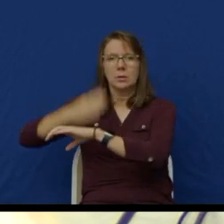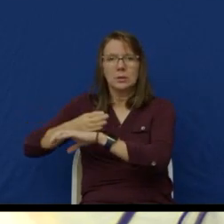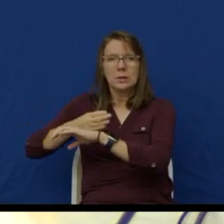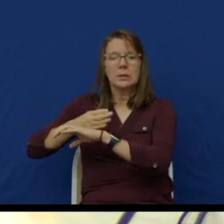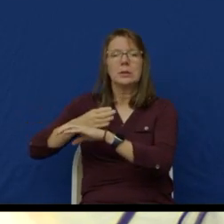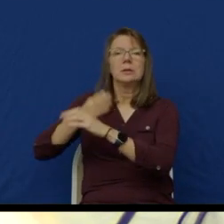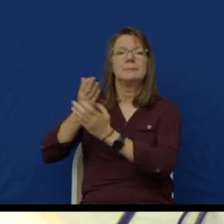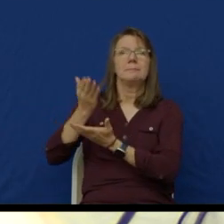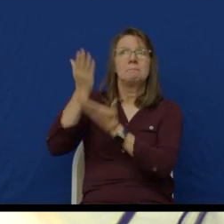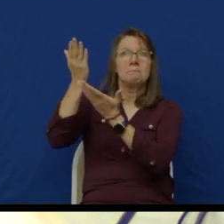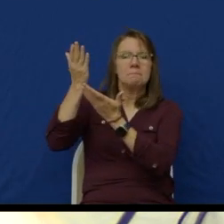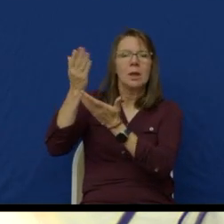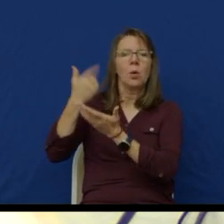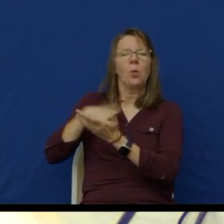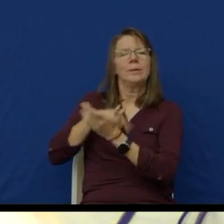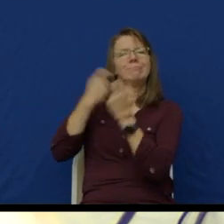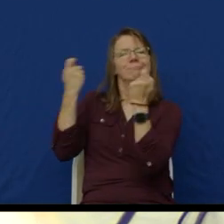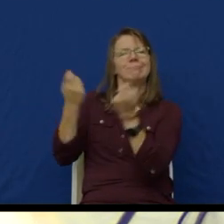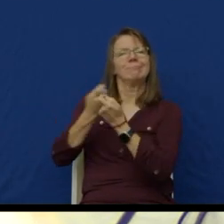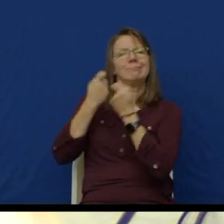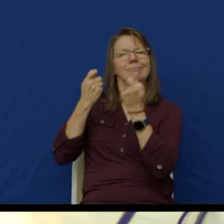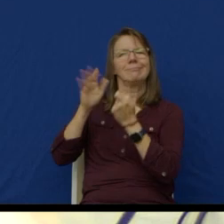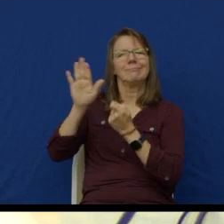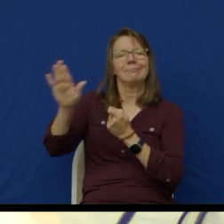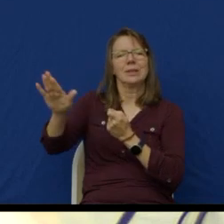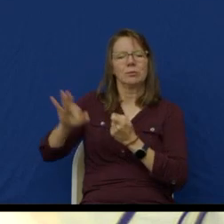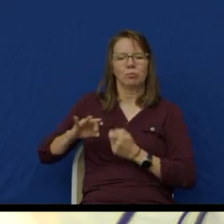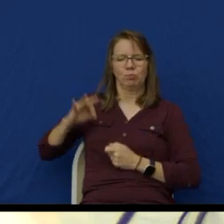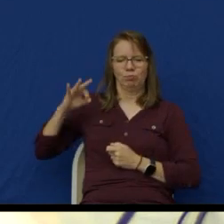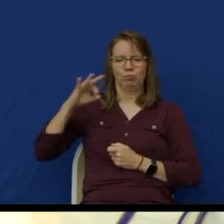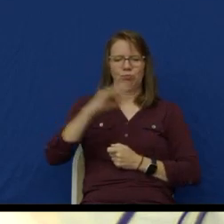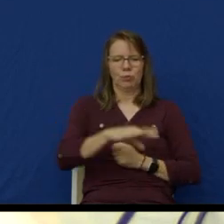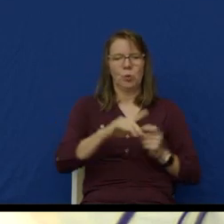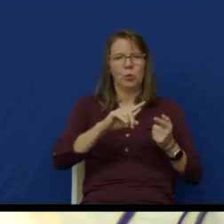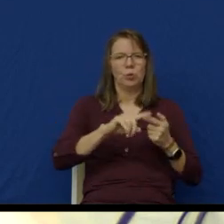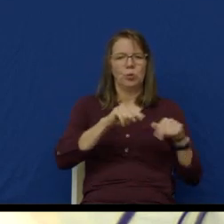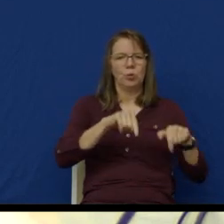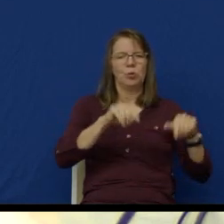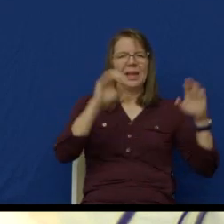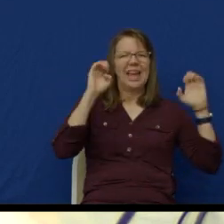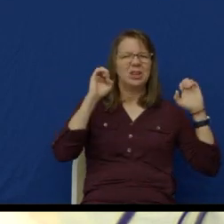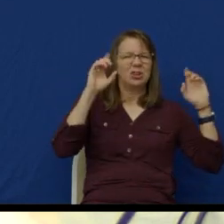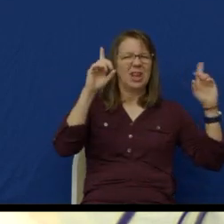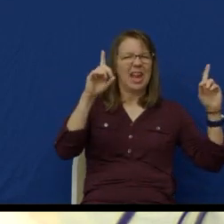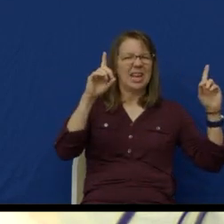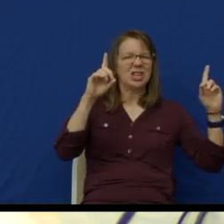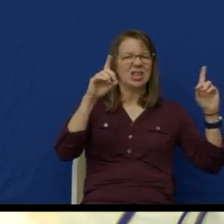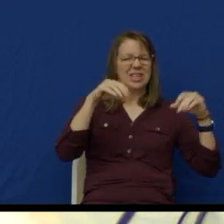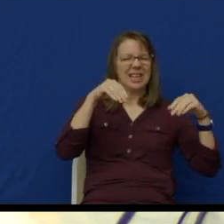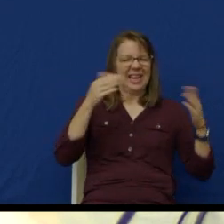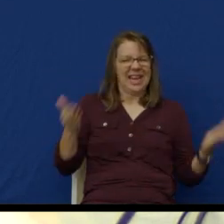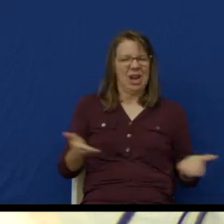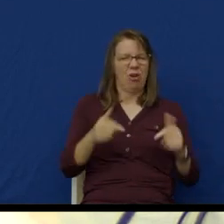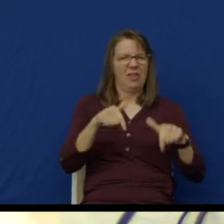but celebrating the great contribution he made to education and to the students of the state.